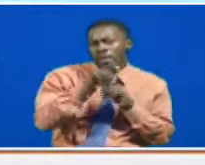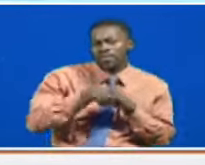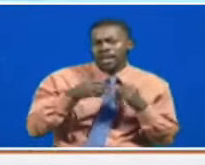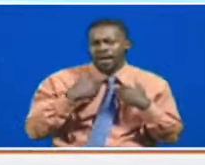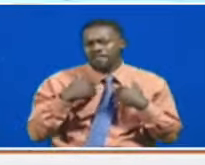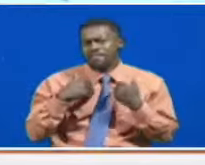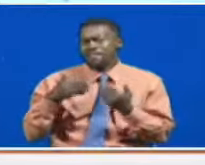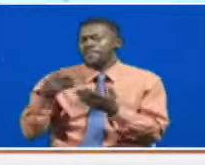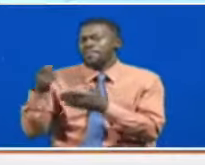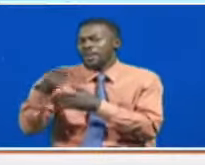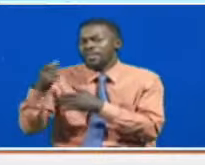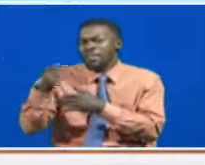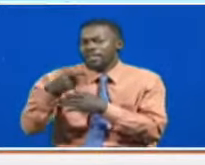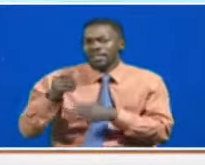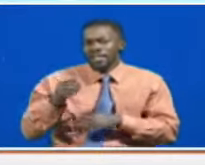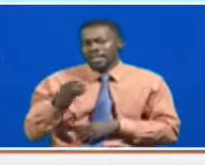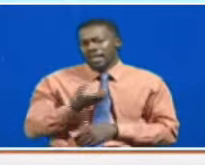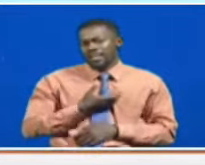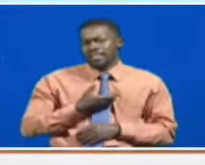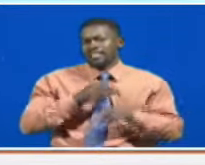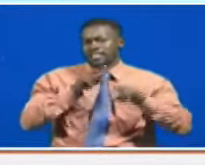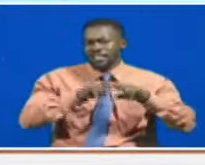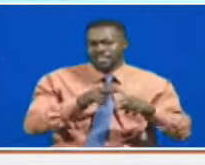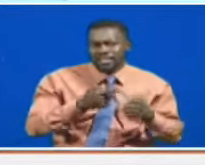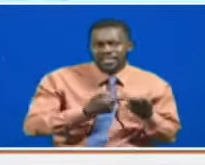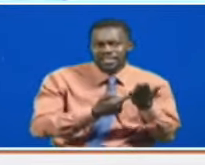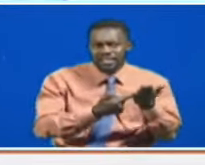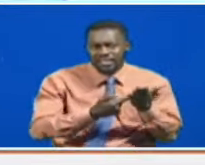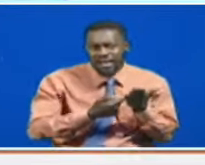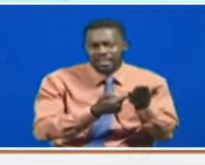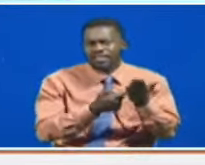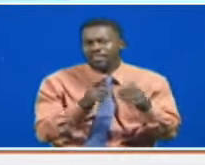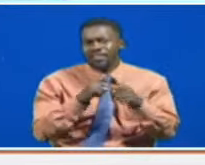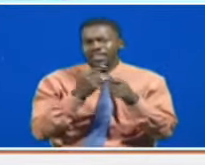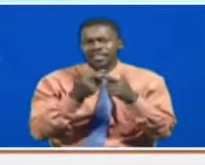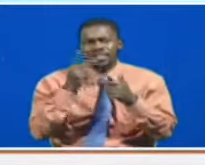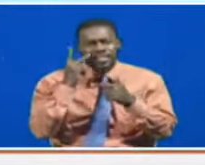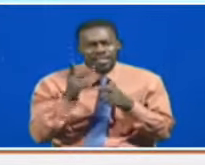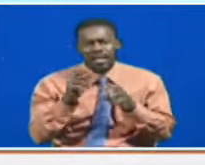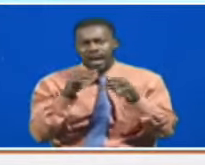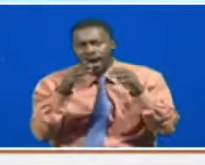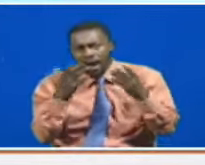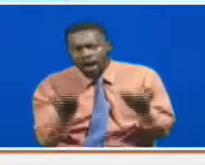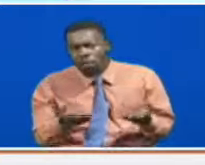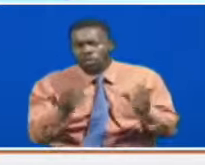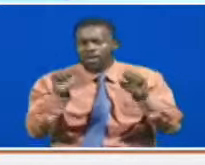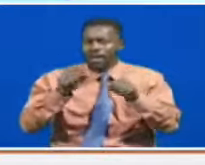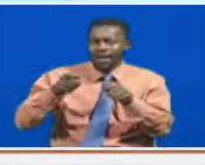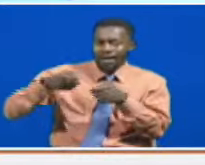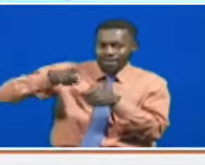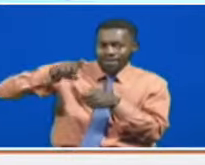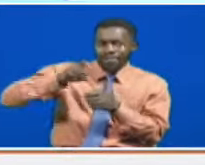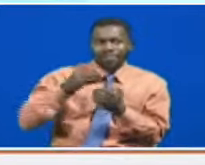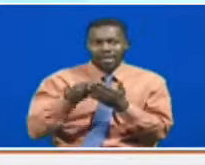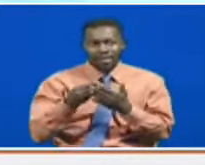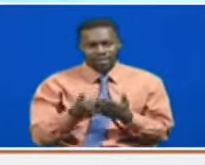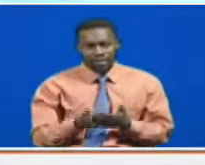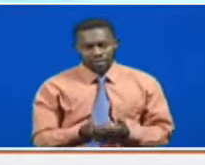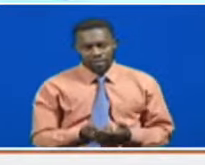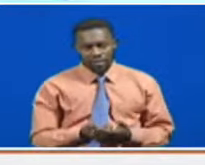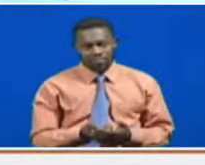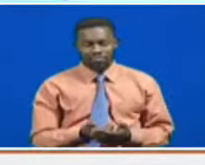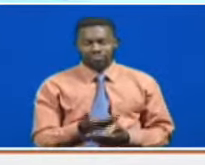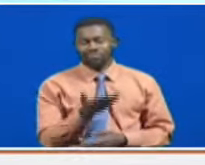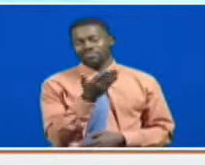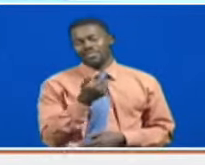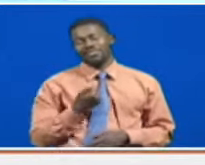wages council sit and discuss and see how this general wage works. Let me